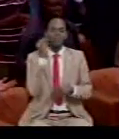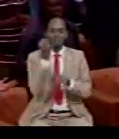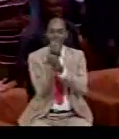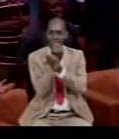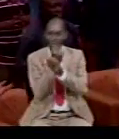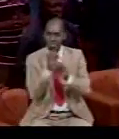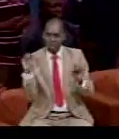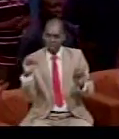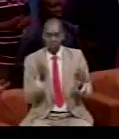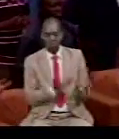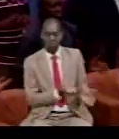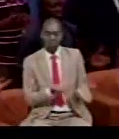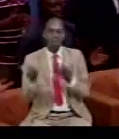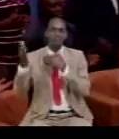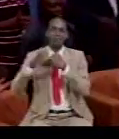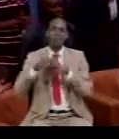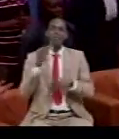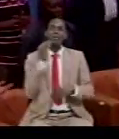Salvation, carry go.